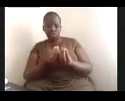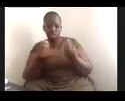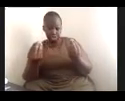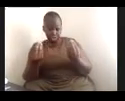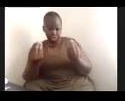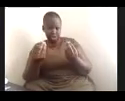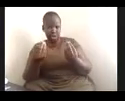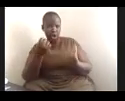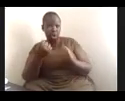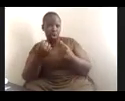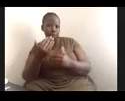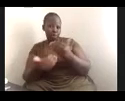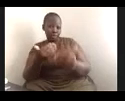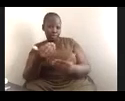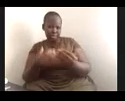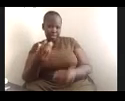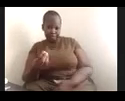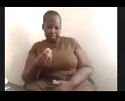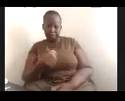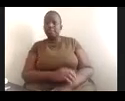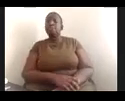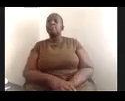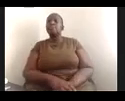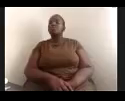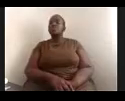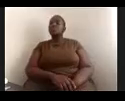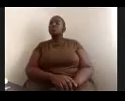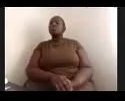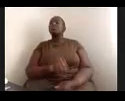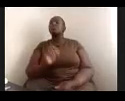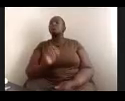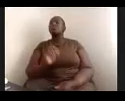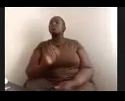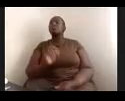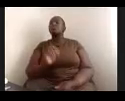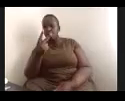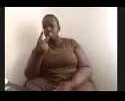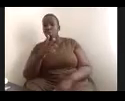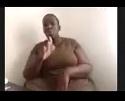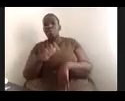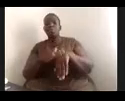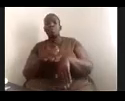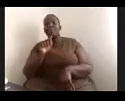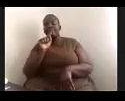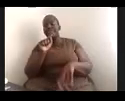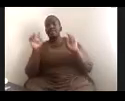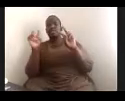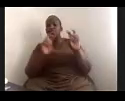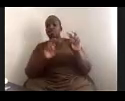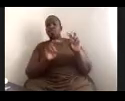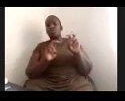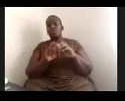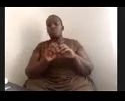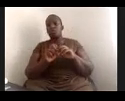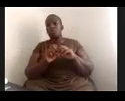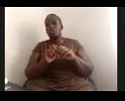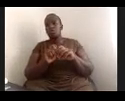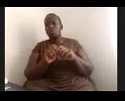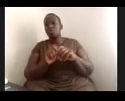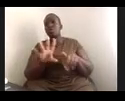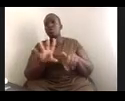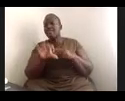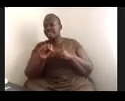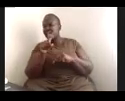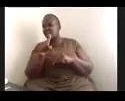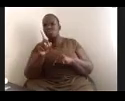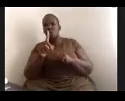court processes. So we'll take a closer look at those issues in that small group and